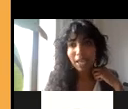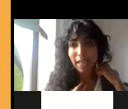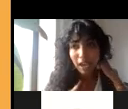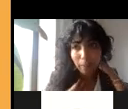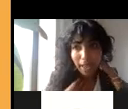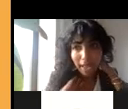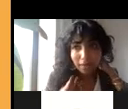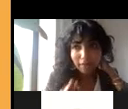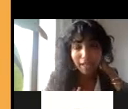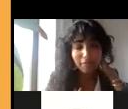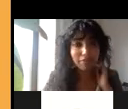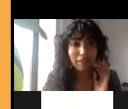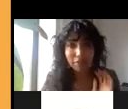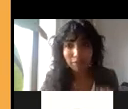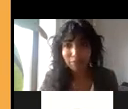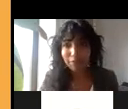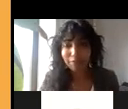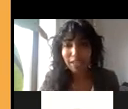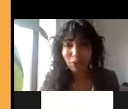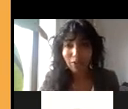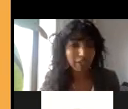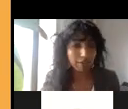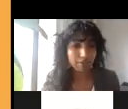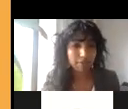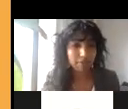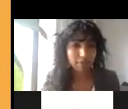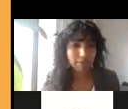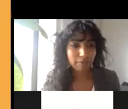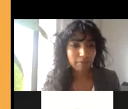And we'll pick that up at 5:55. Thank you, everyone.